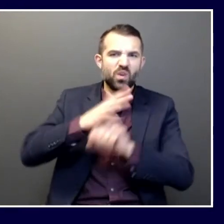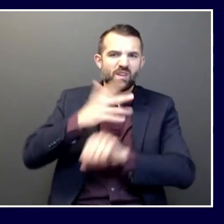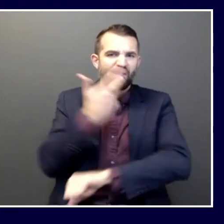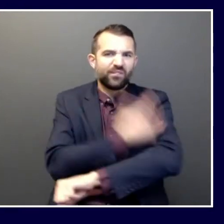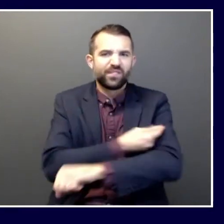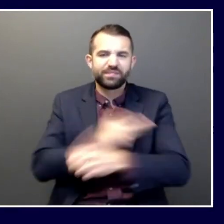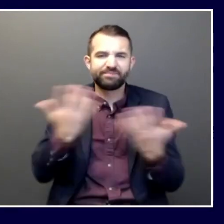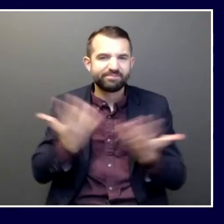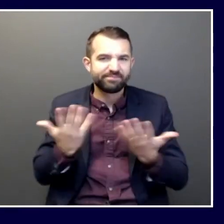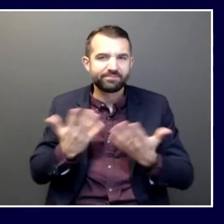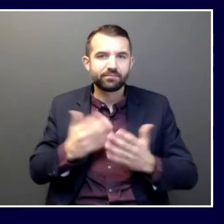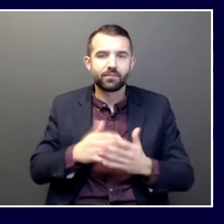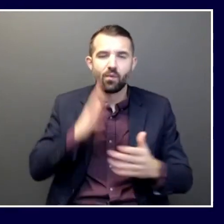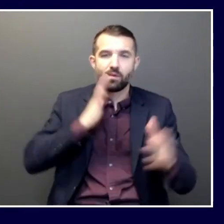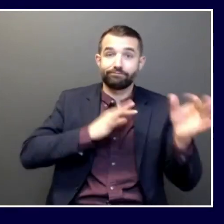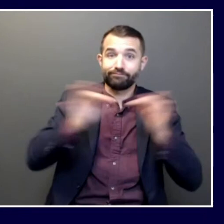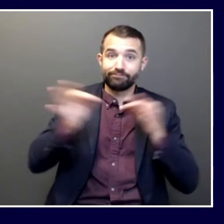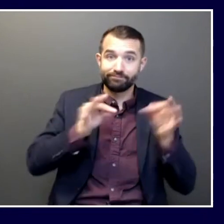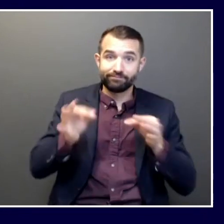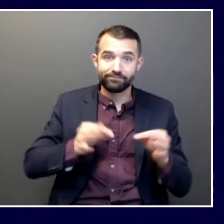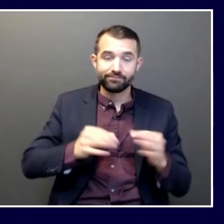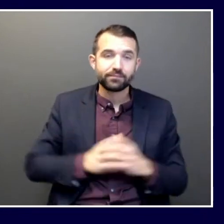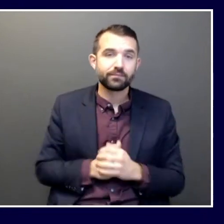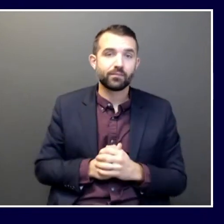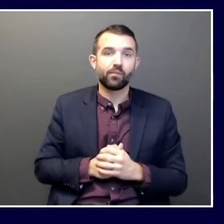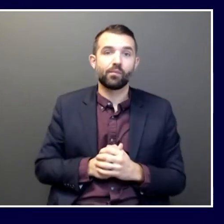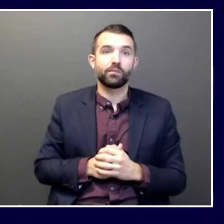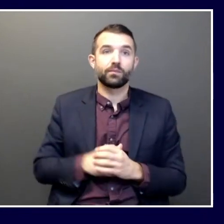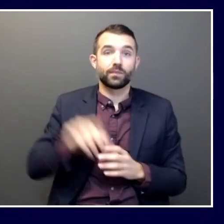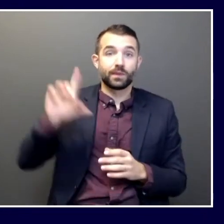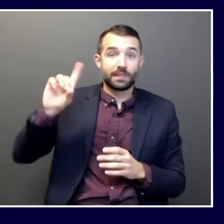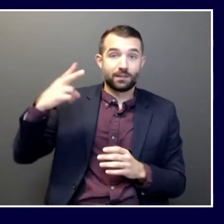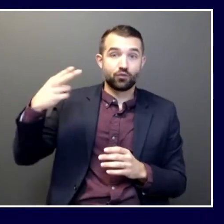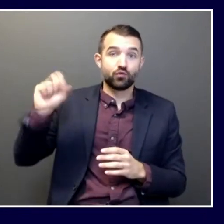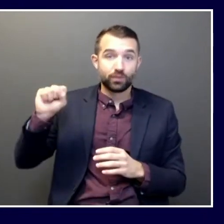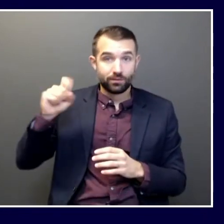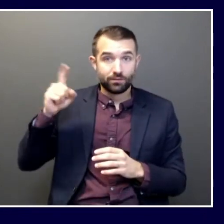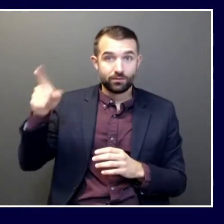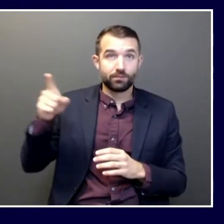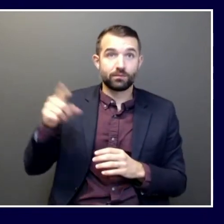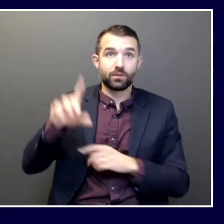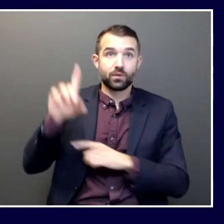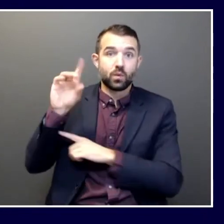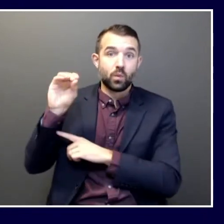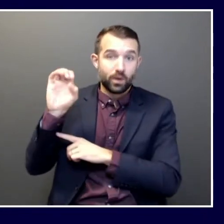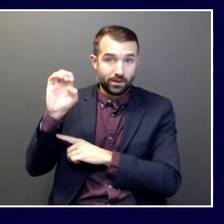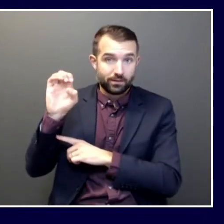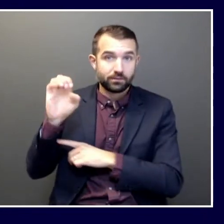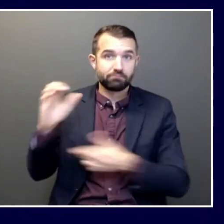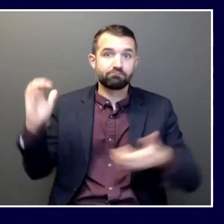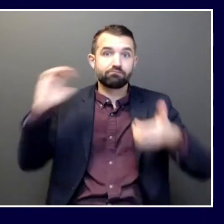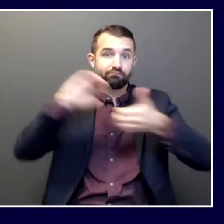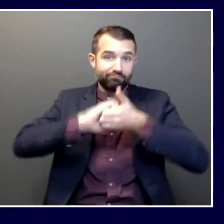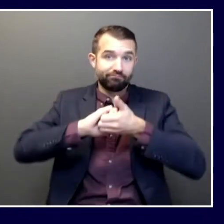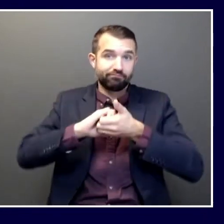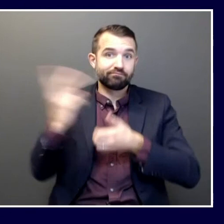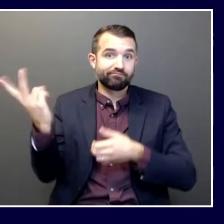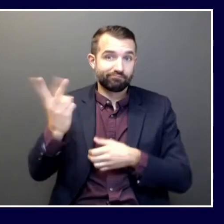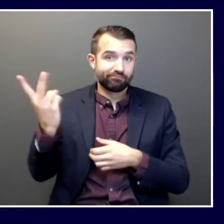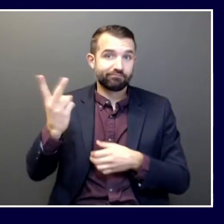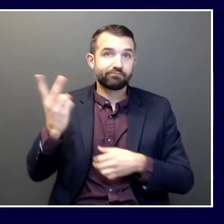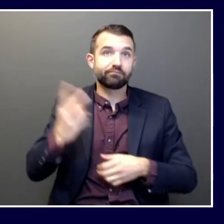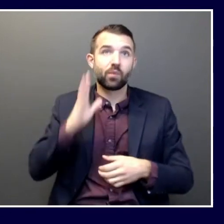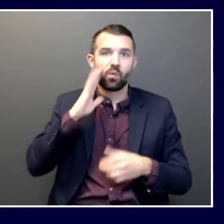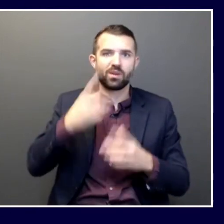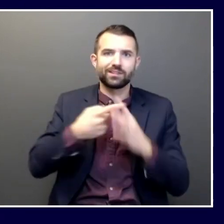of Health and Human Services, in partnership with the Department of Education, is launching a video competition for Maine